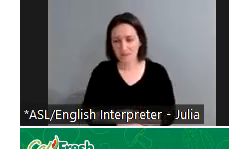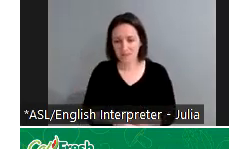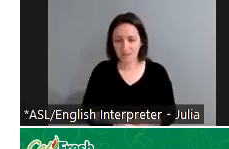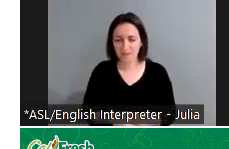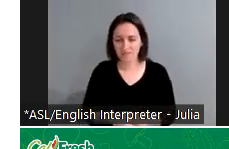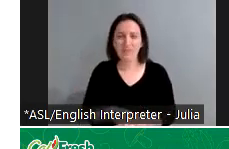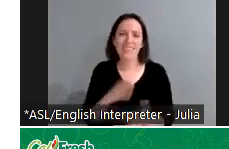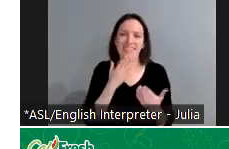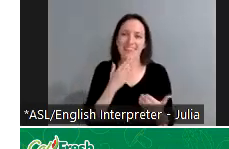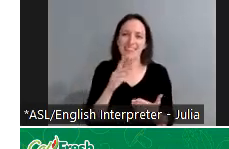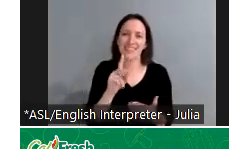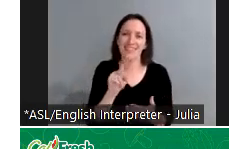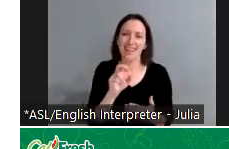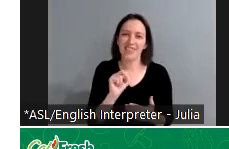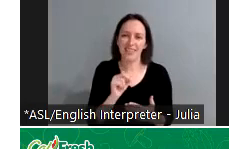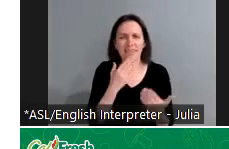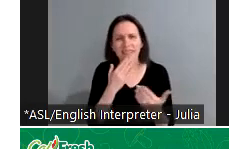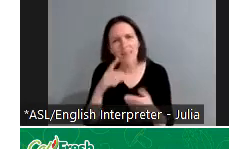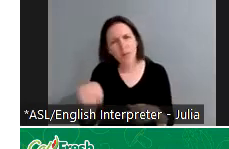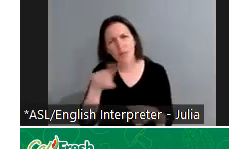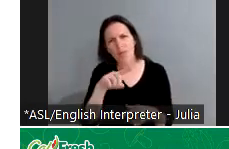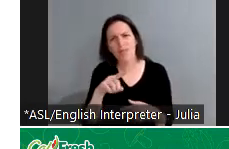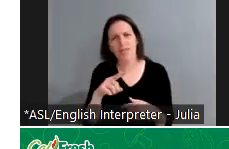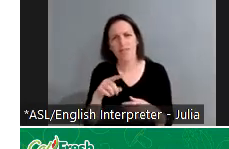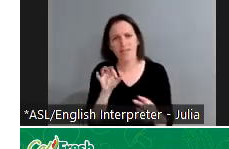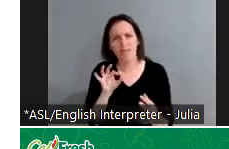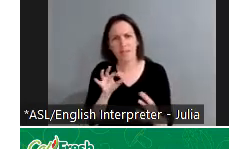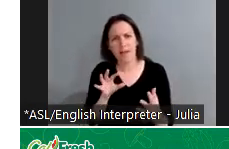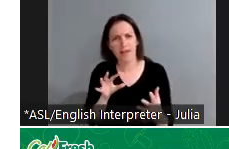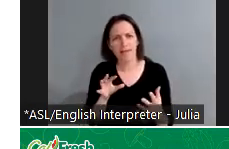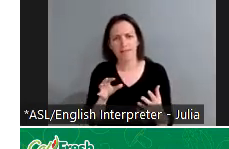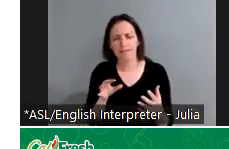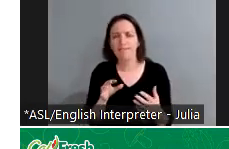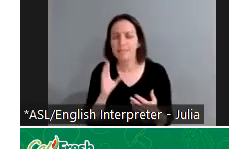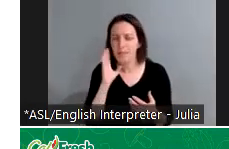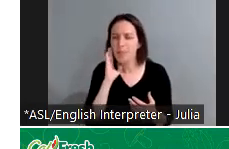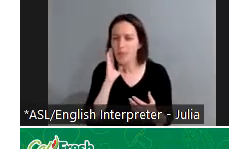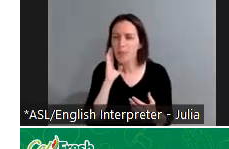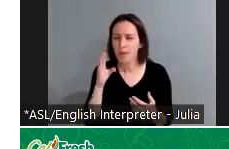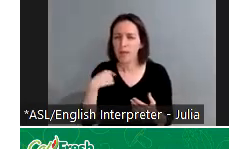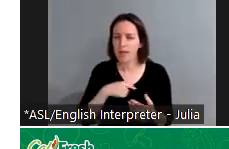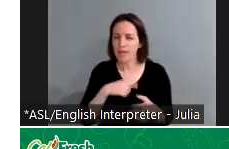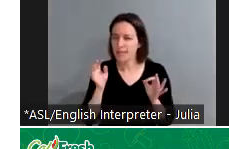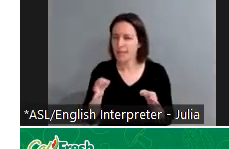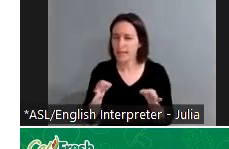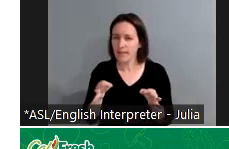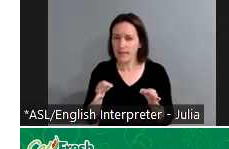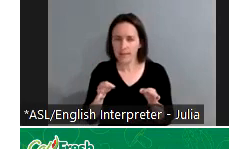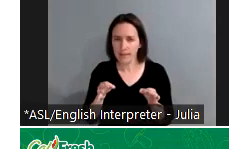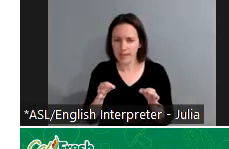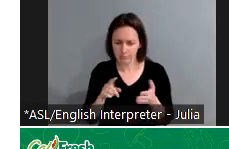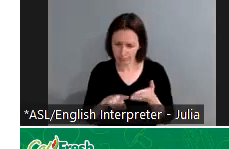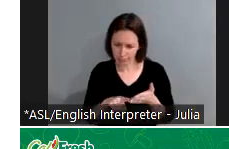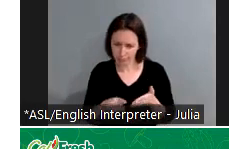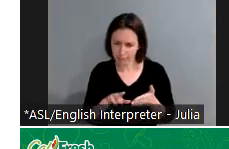Thank you, Karen, and thank you, everyone. We appreciate your feedback. We will definitely take a dive into those